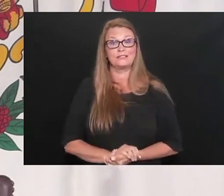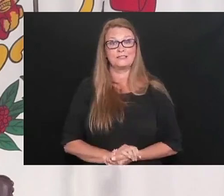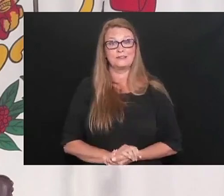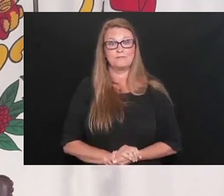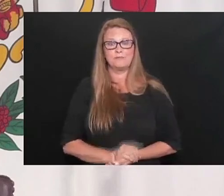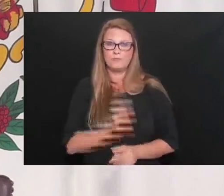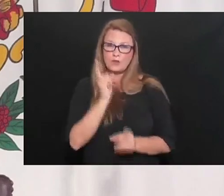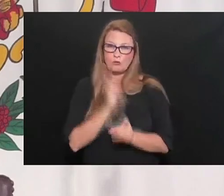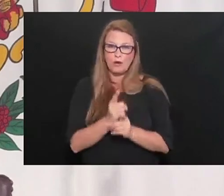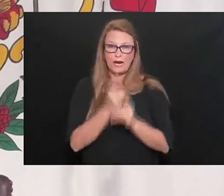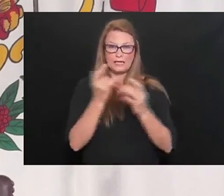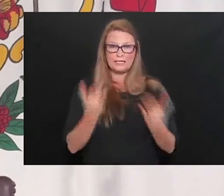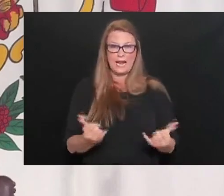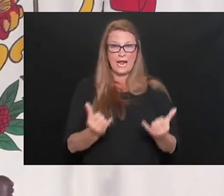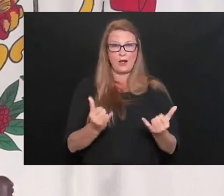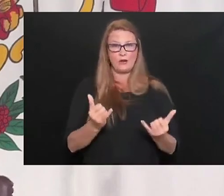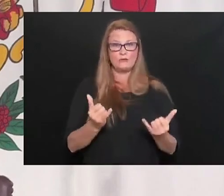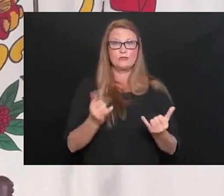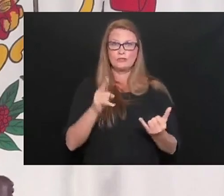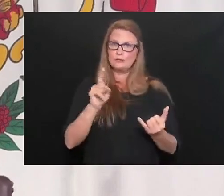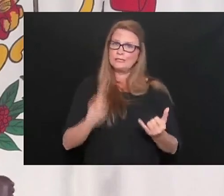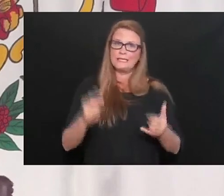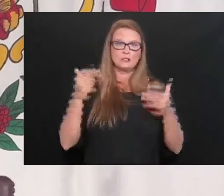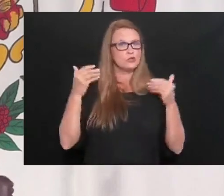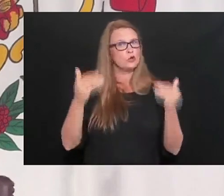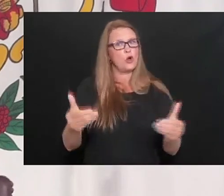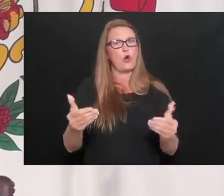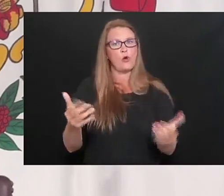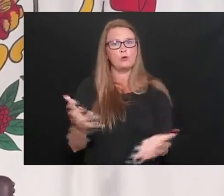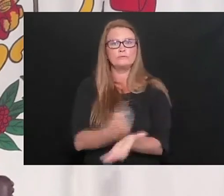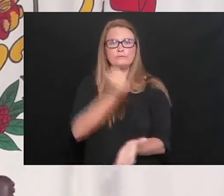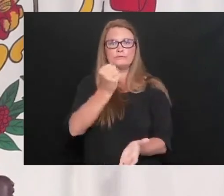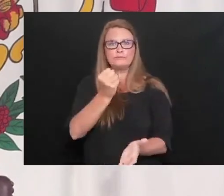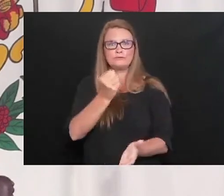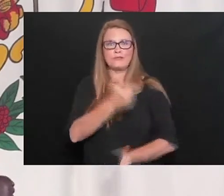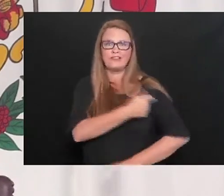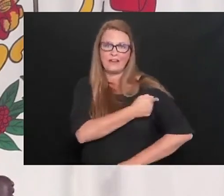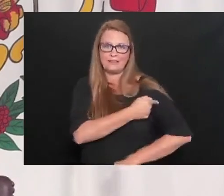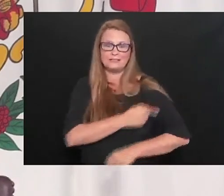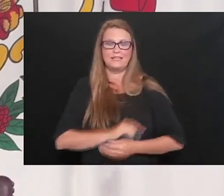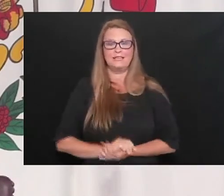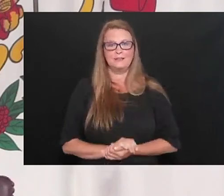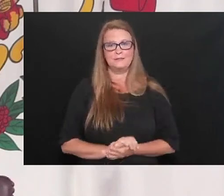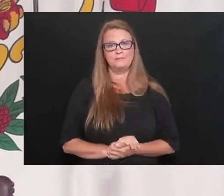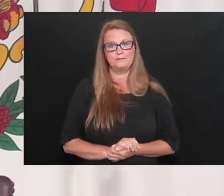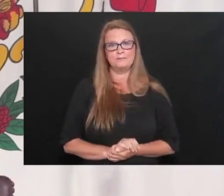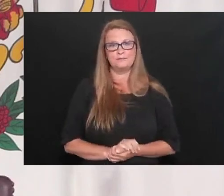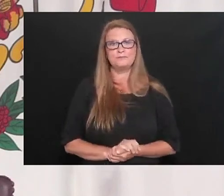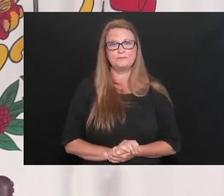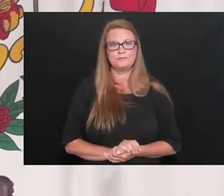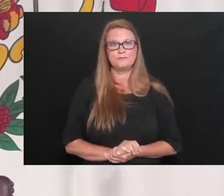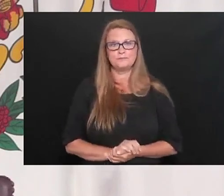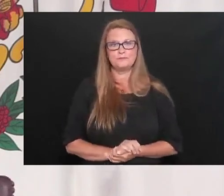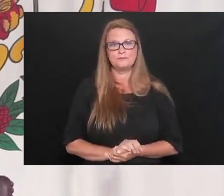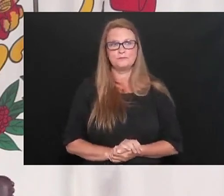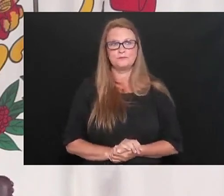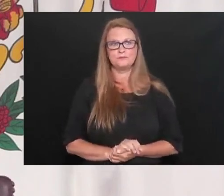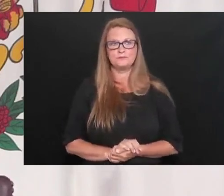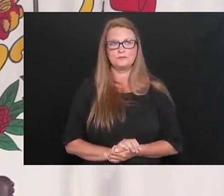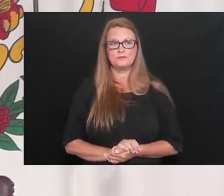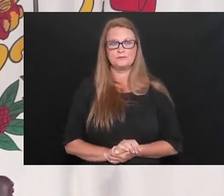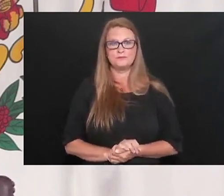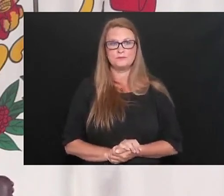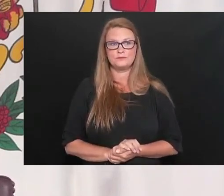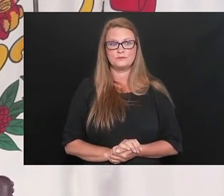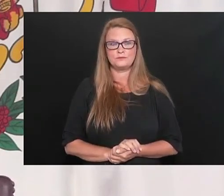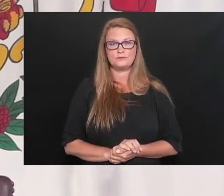Right now is when you need to go. Right now is when you need to get our kids vaccinated. The only last thing I would say is